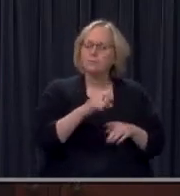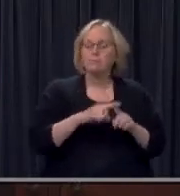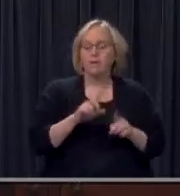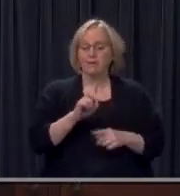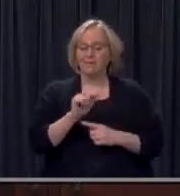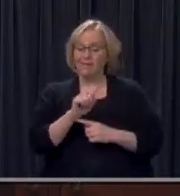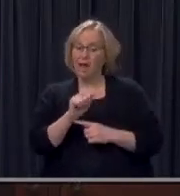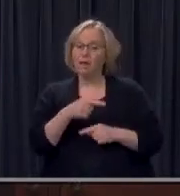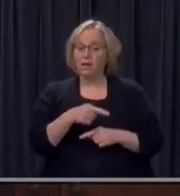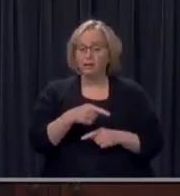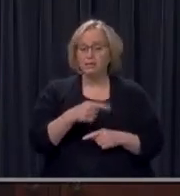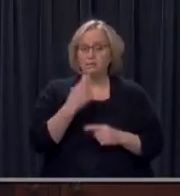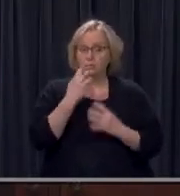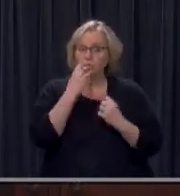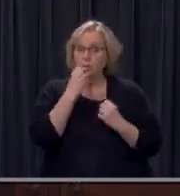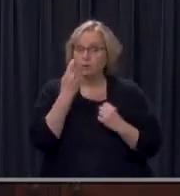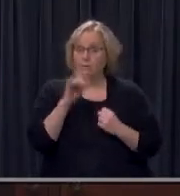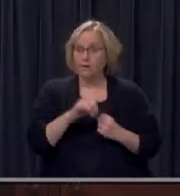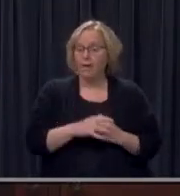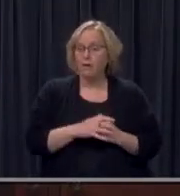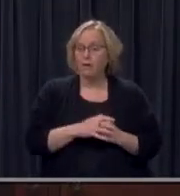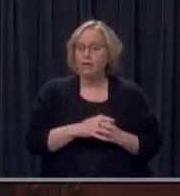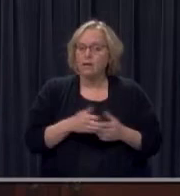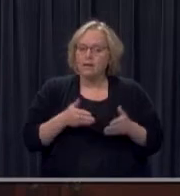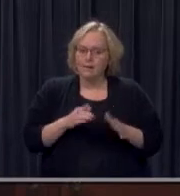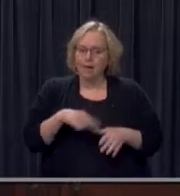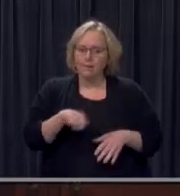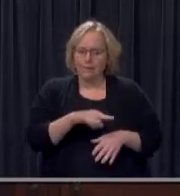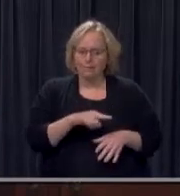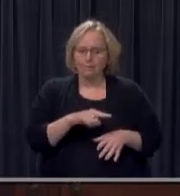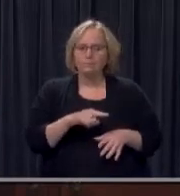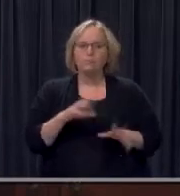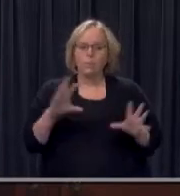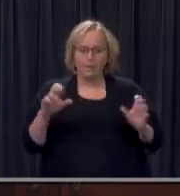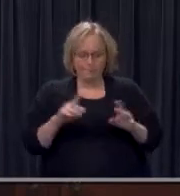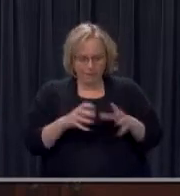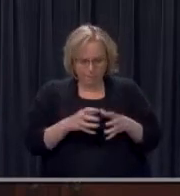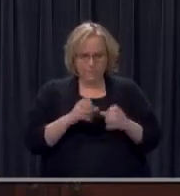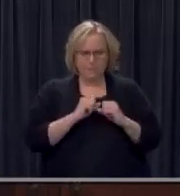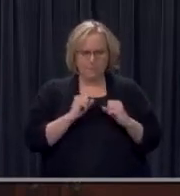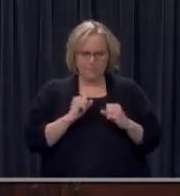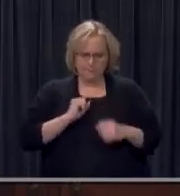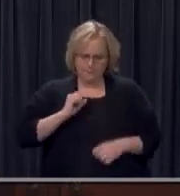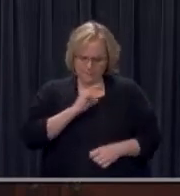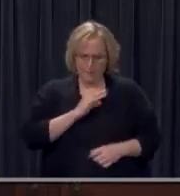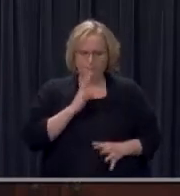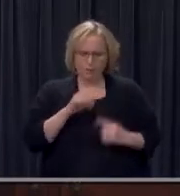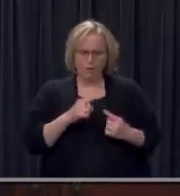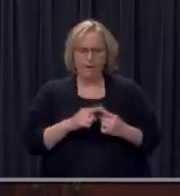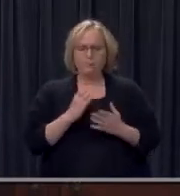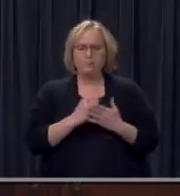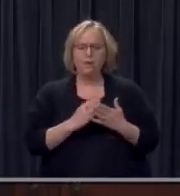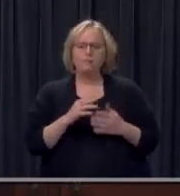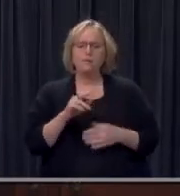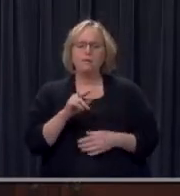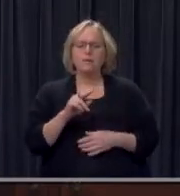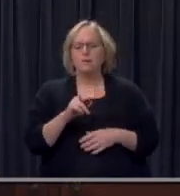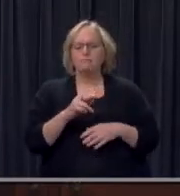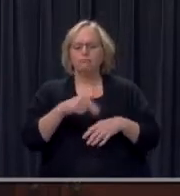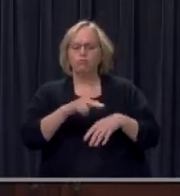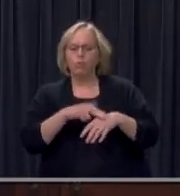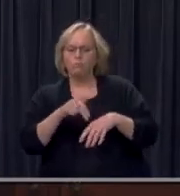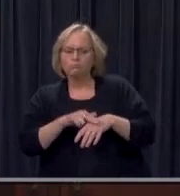piece is critical for them because it allowed them to reconvene as a staff, talk about some norms, set